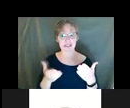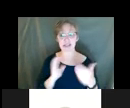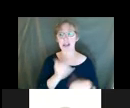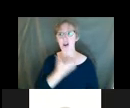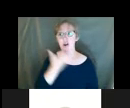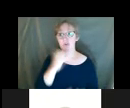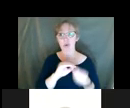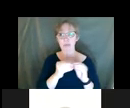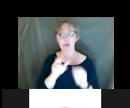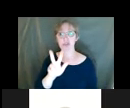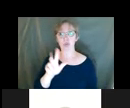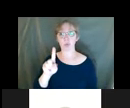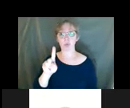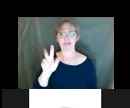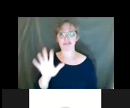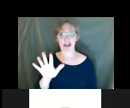is